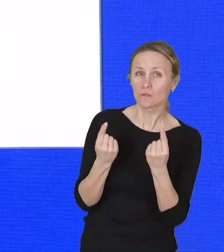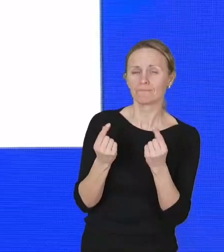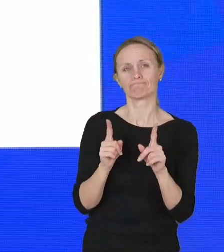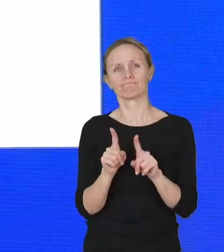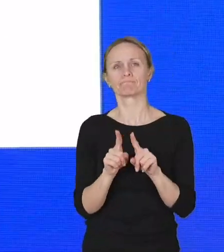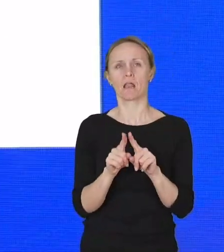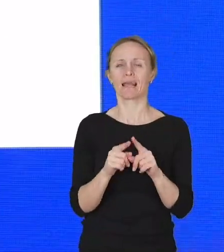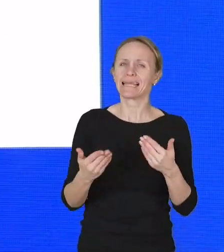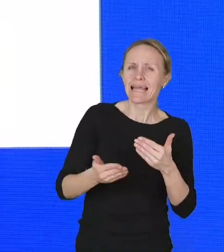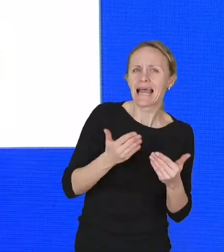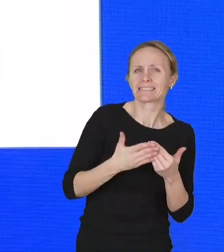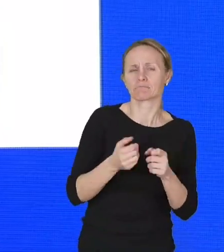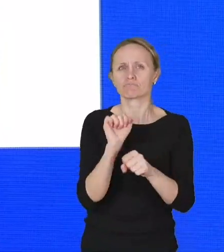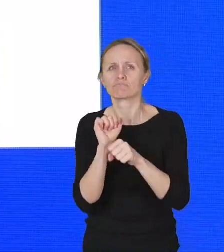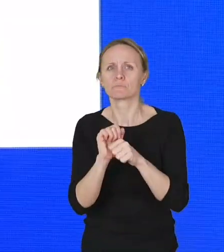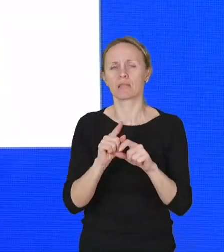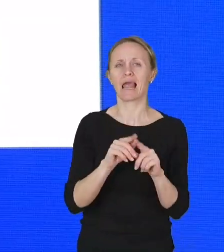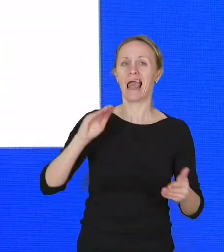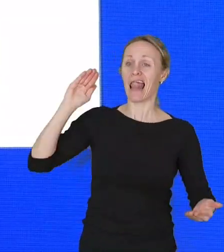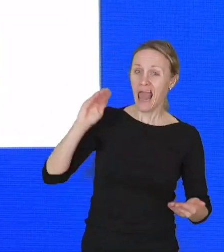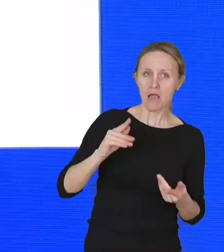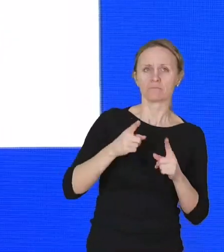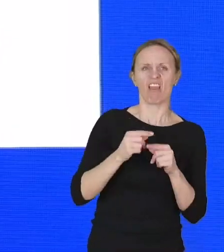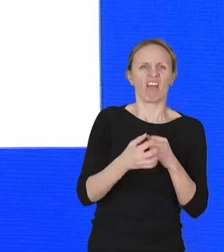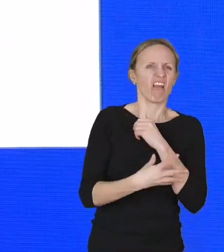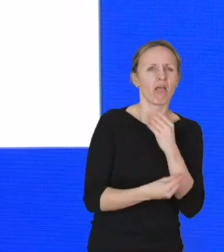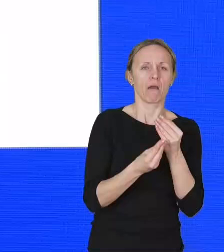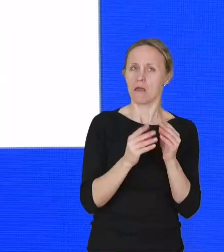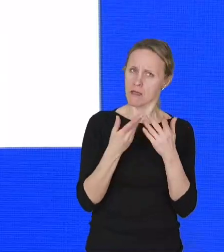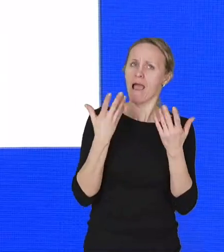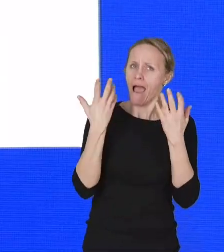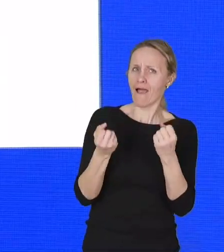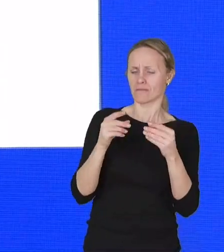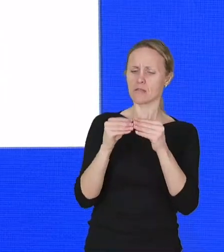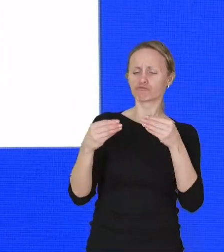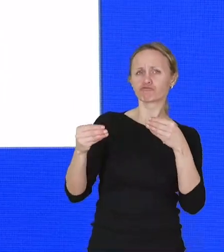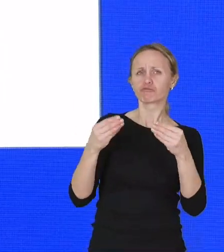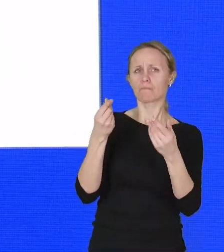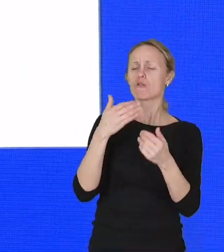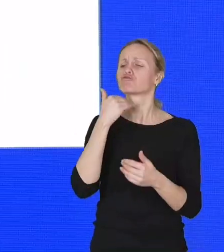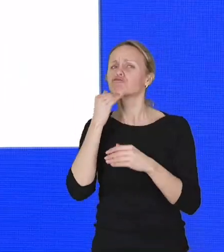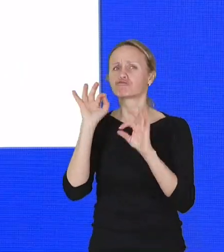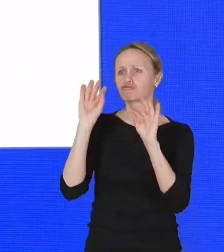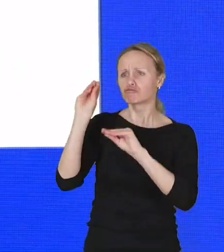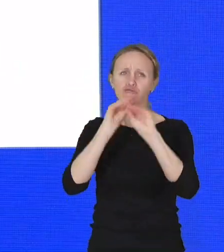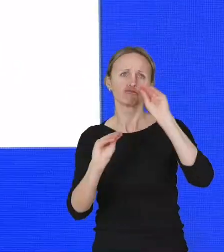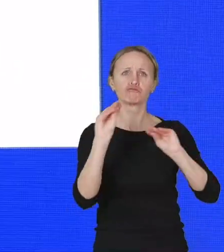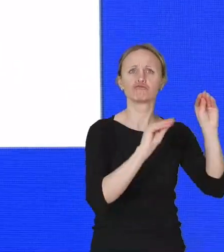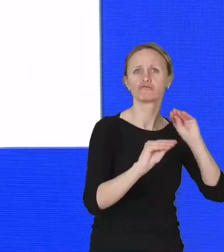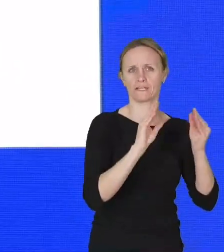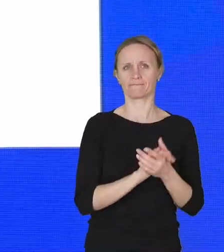flexible. That's an important aspect. But we also need to solve those issues which are